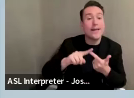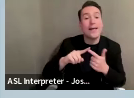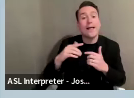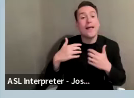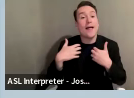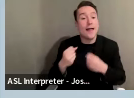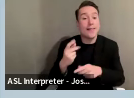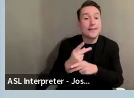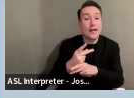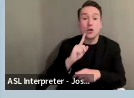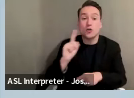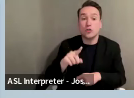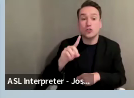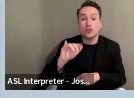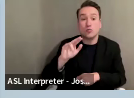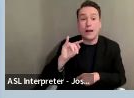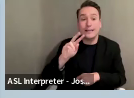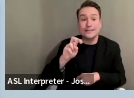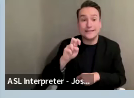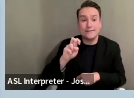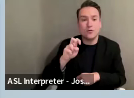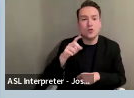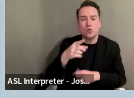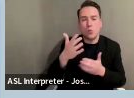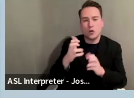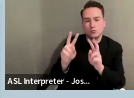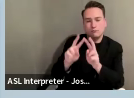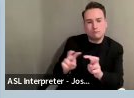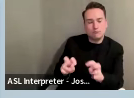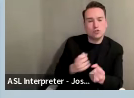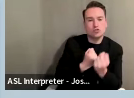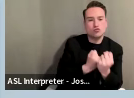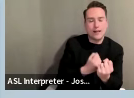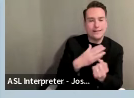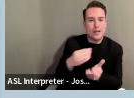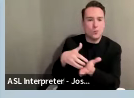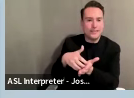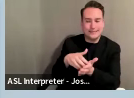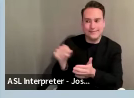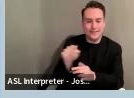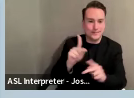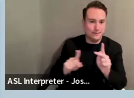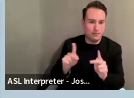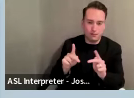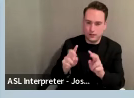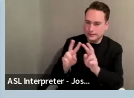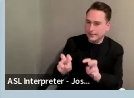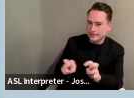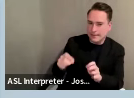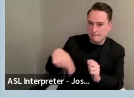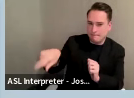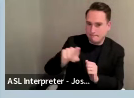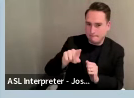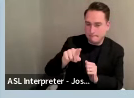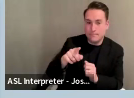to very honestly assess the strengths and weaknesses of these people. You might